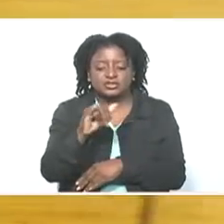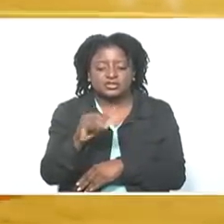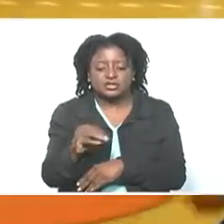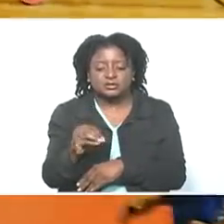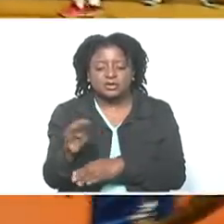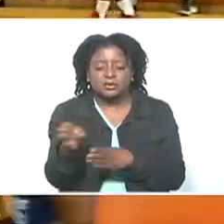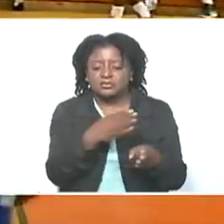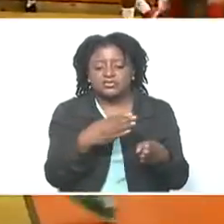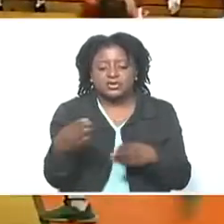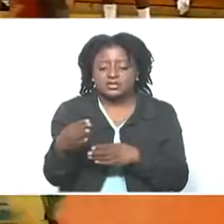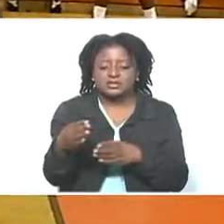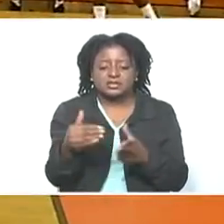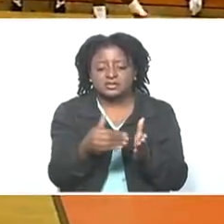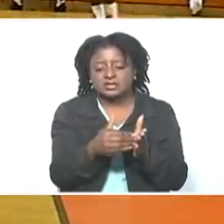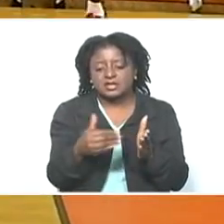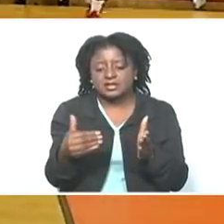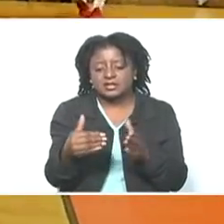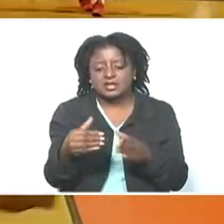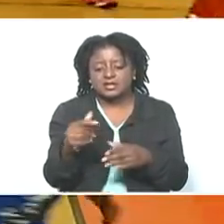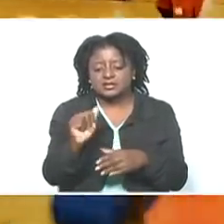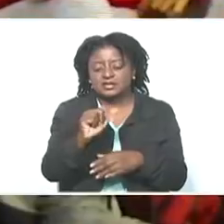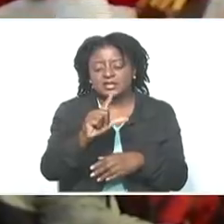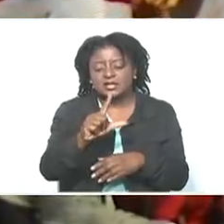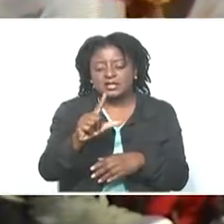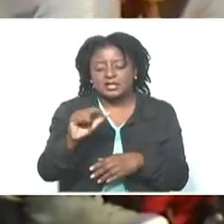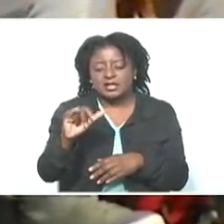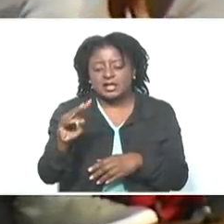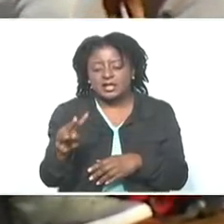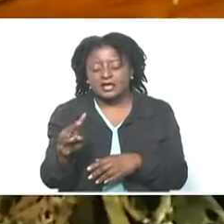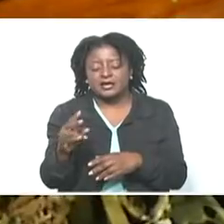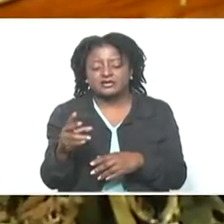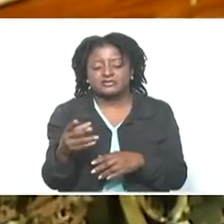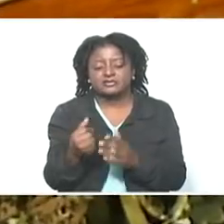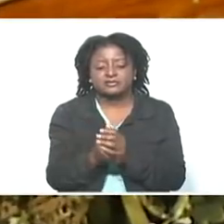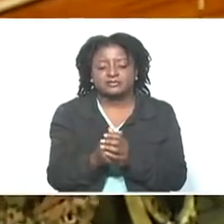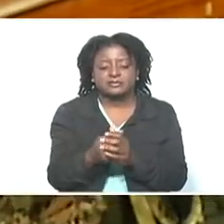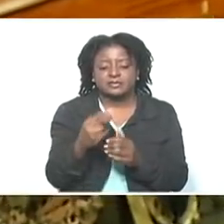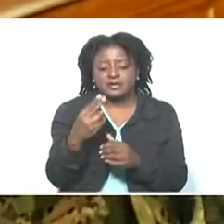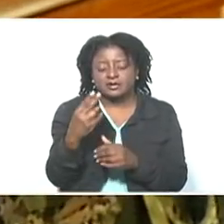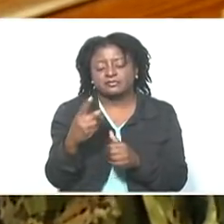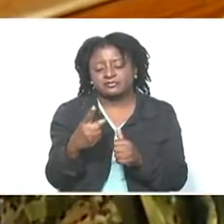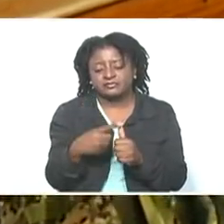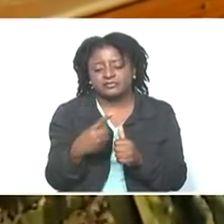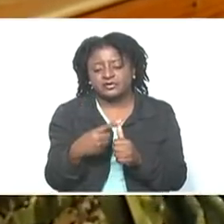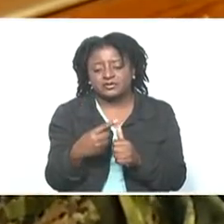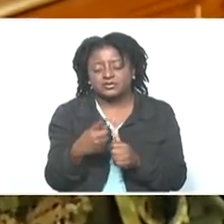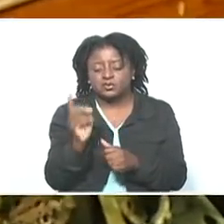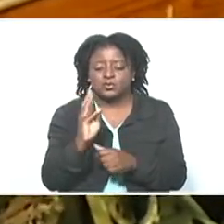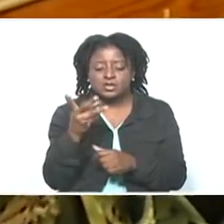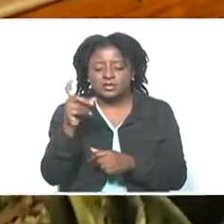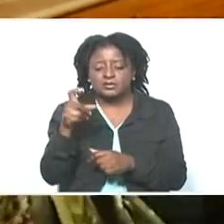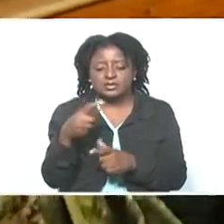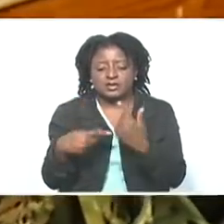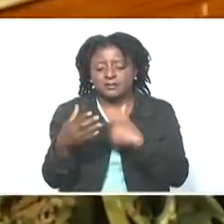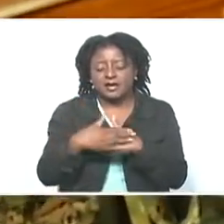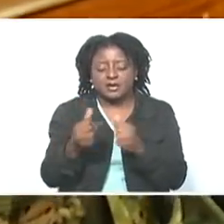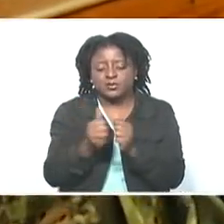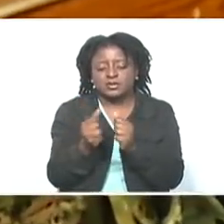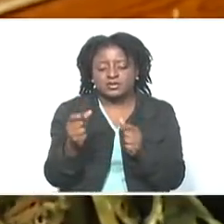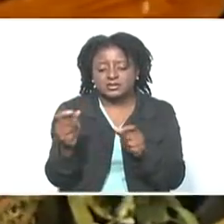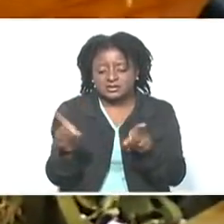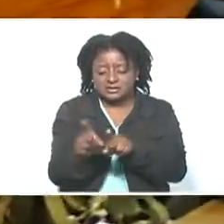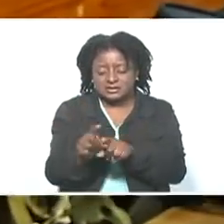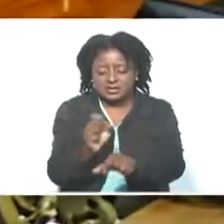Flyers will go after the sweep against the Alive Buckets. This is over. This is it. So we gotta come back with that same intensity. We coming in the face